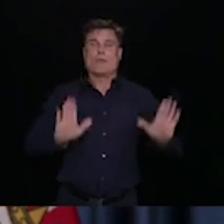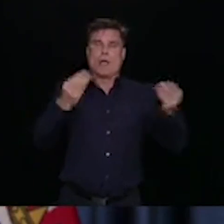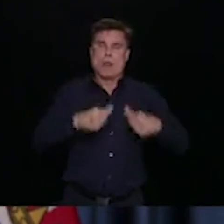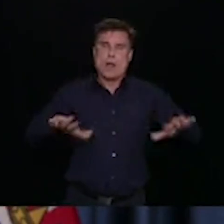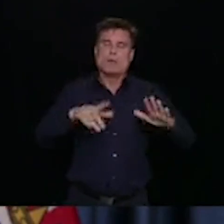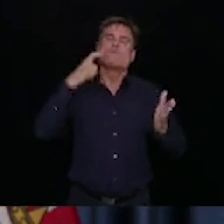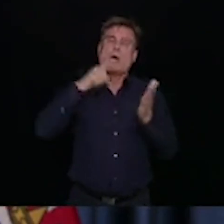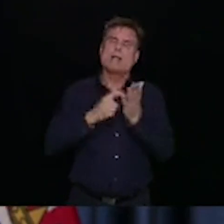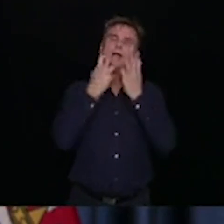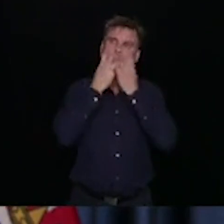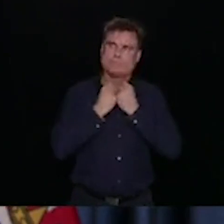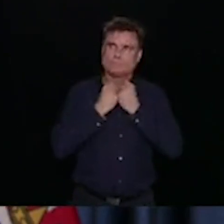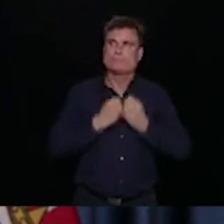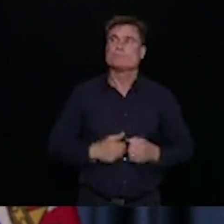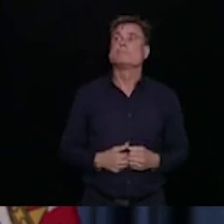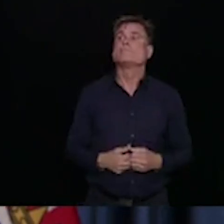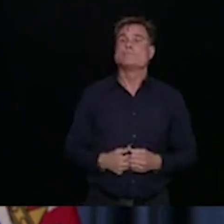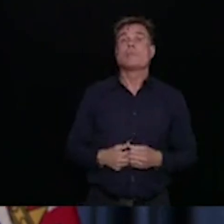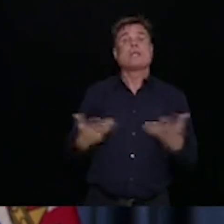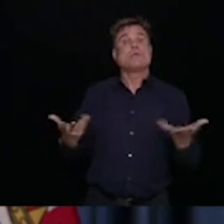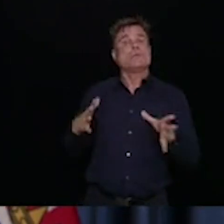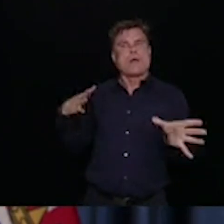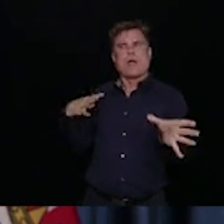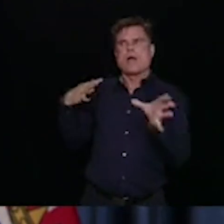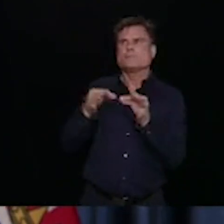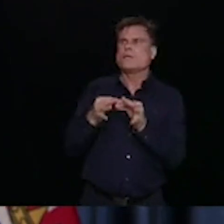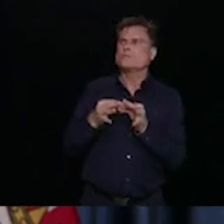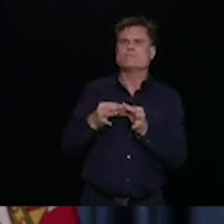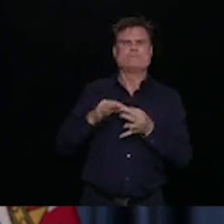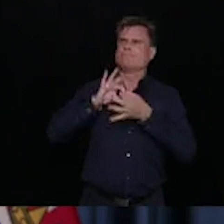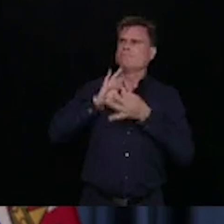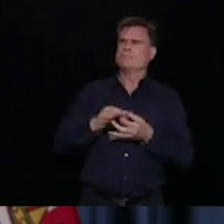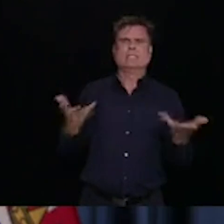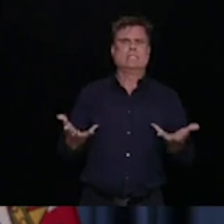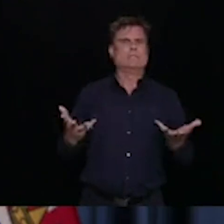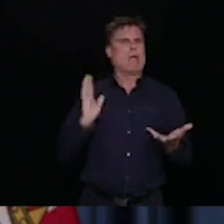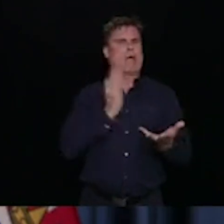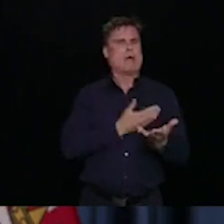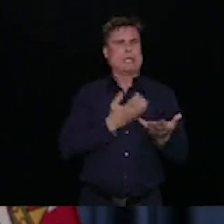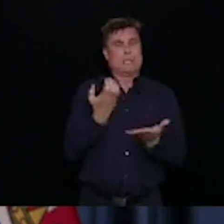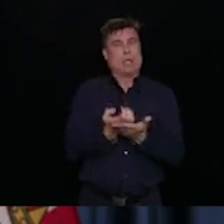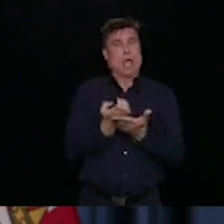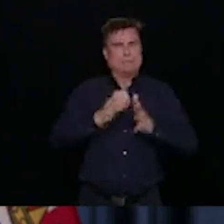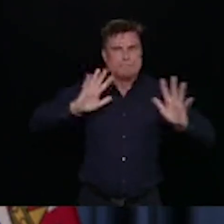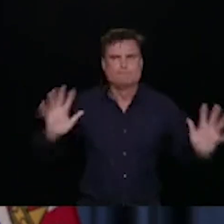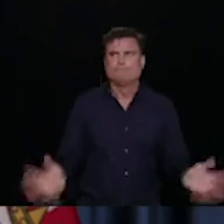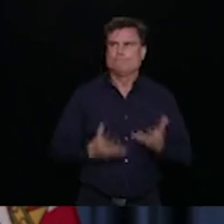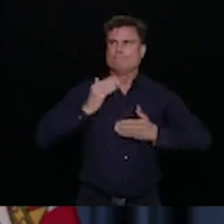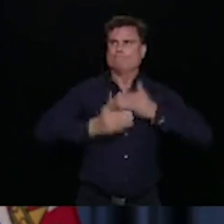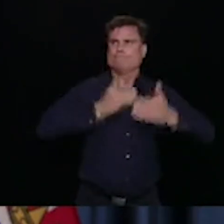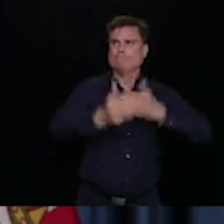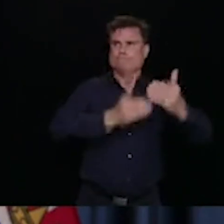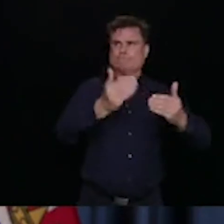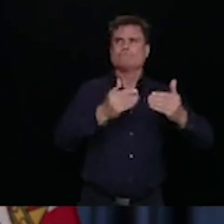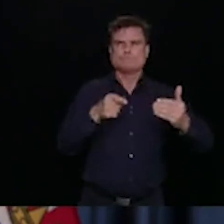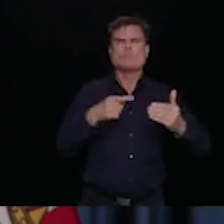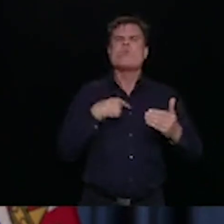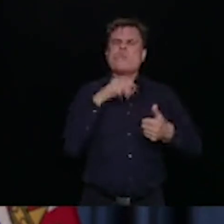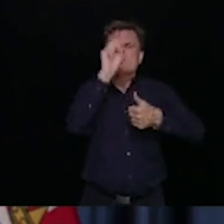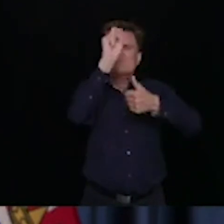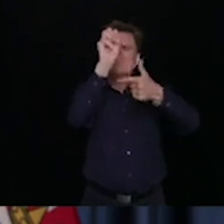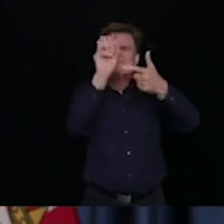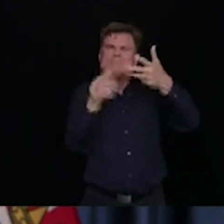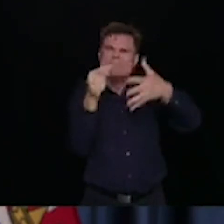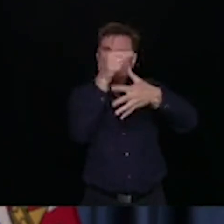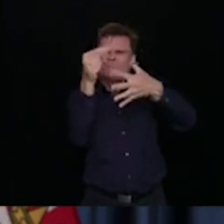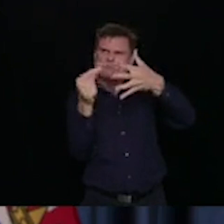I'm here today to update British Columbians on how the restart is going of our economy and talk about a range of issues as part of my